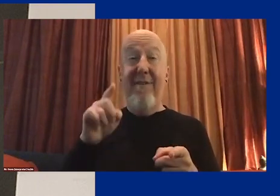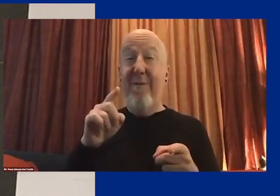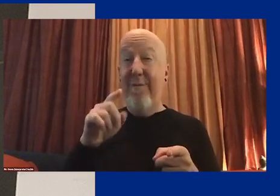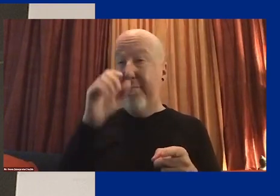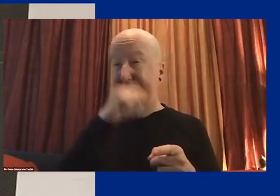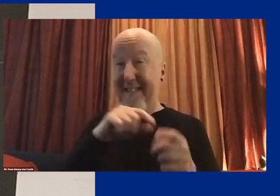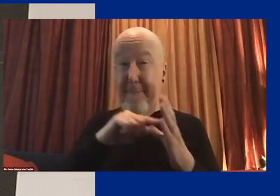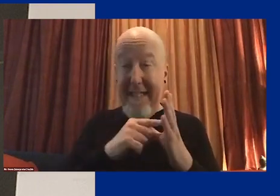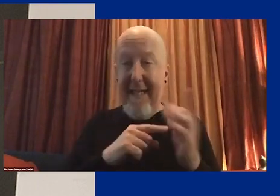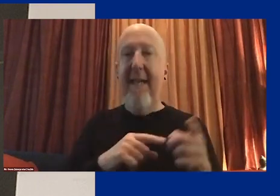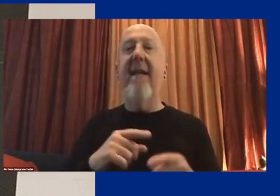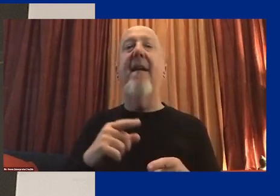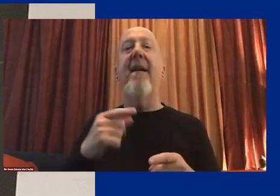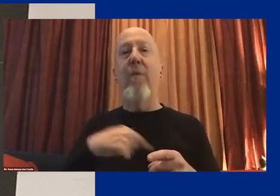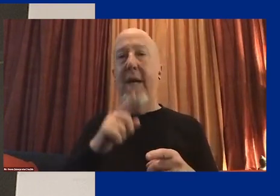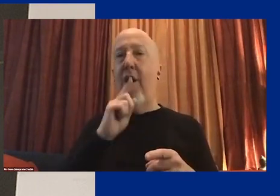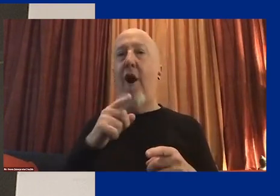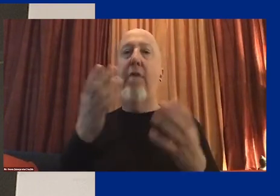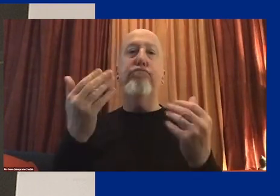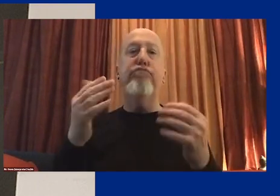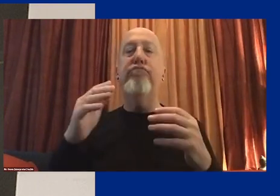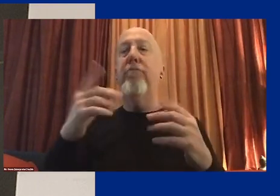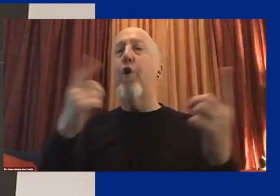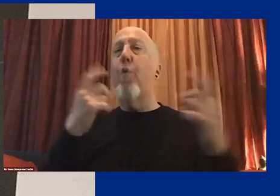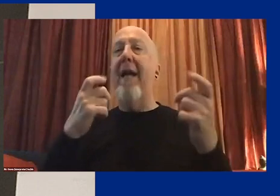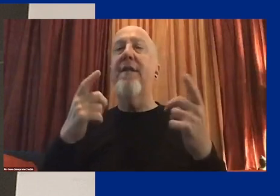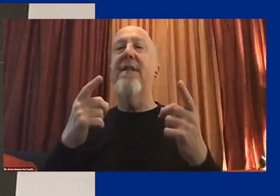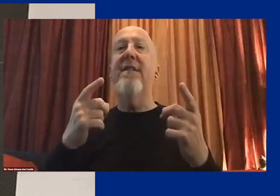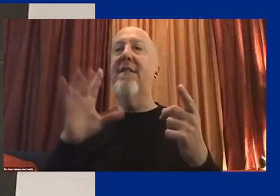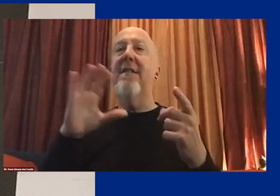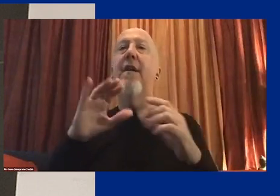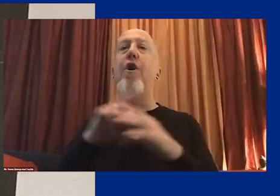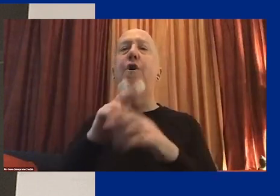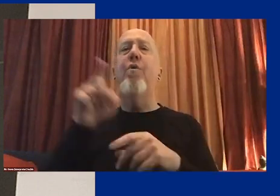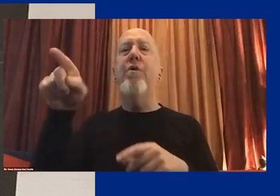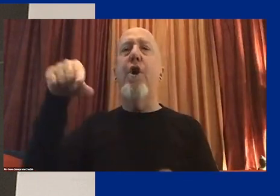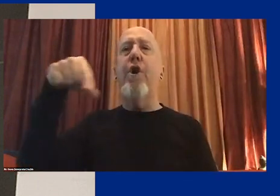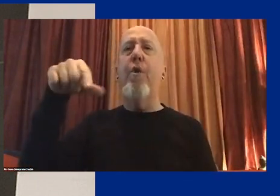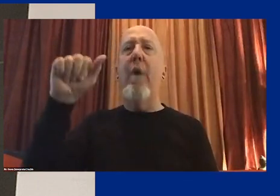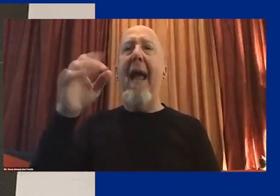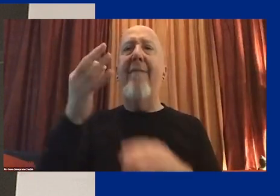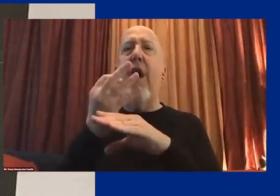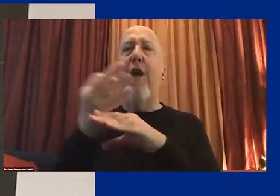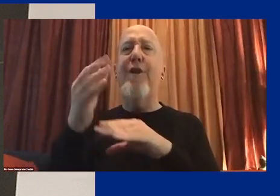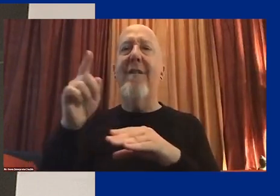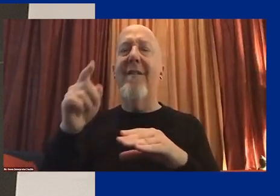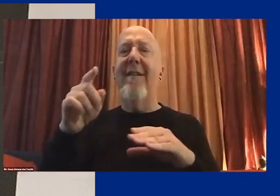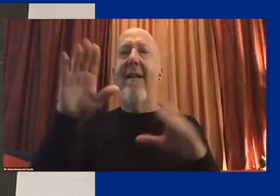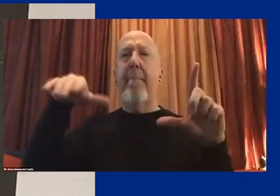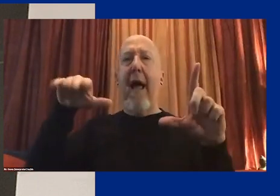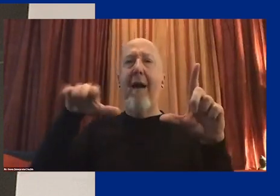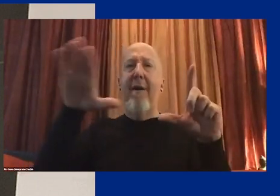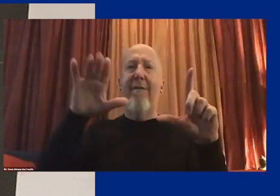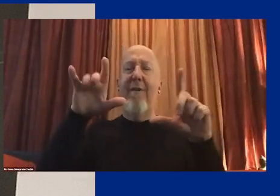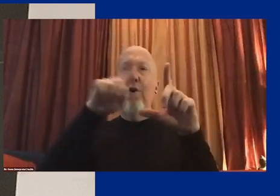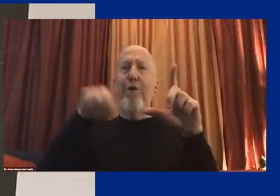we're taking questions and answers through the Q&A function at the bottom of the Zoom screen. So